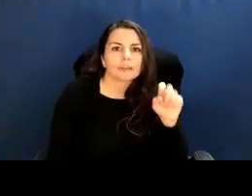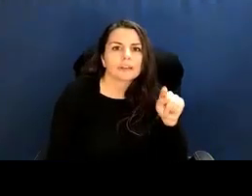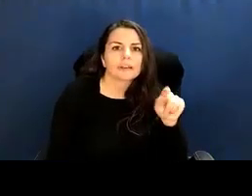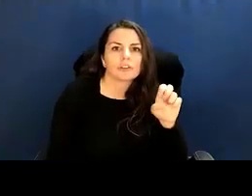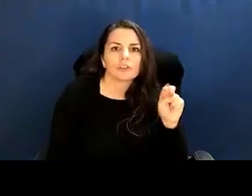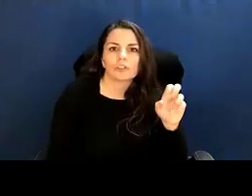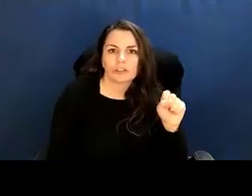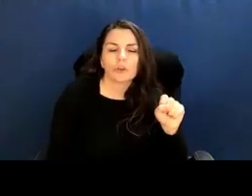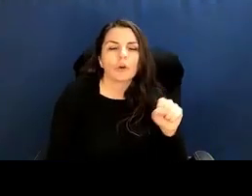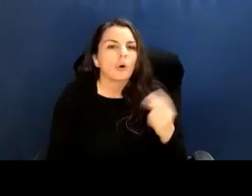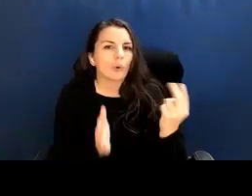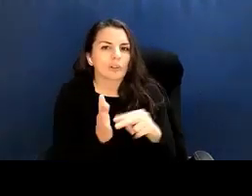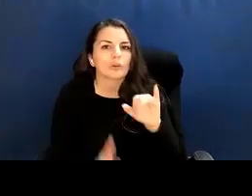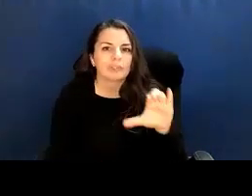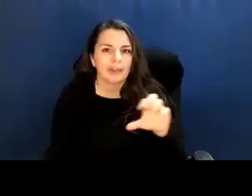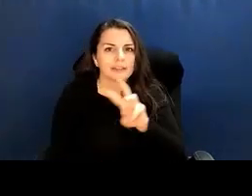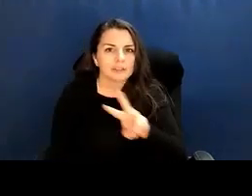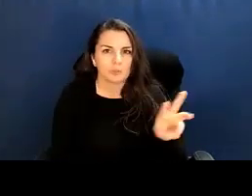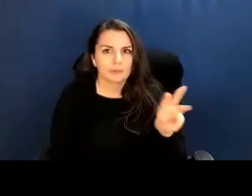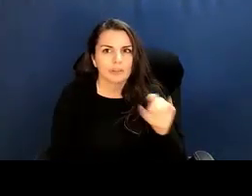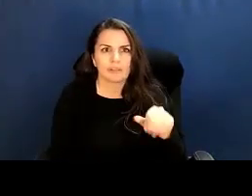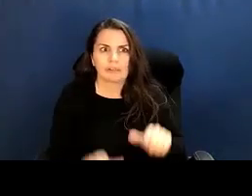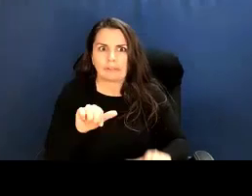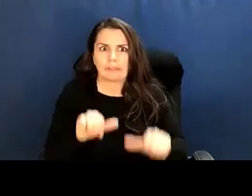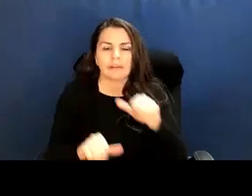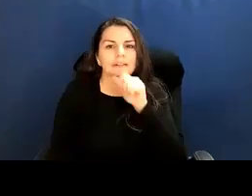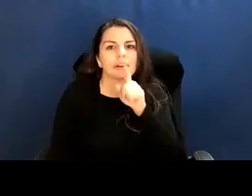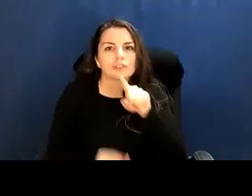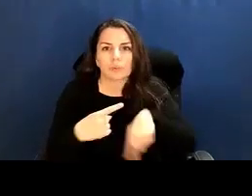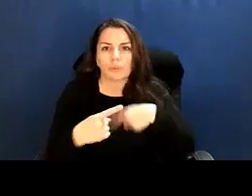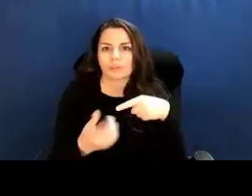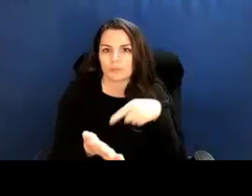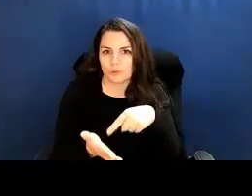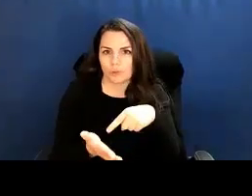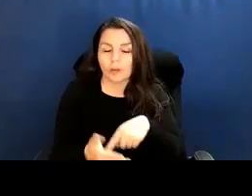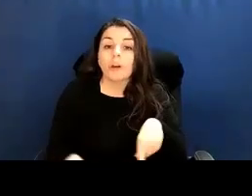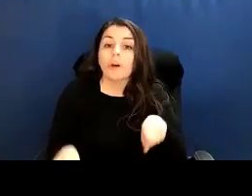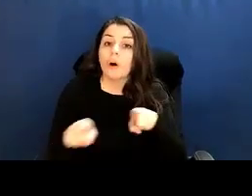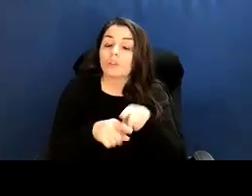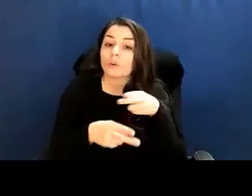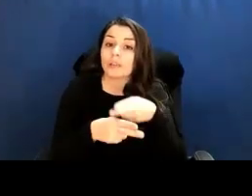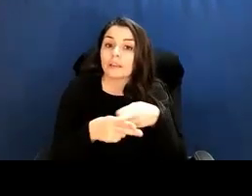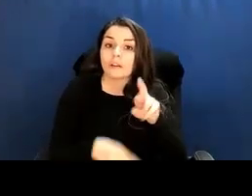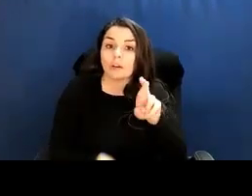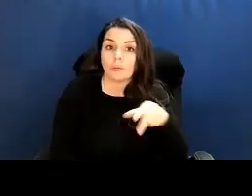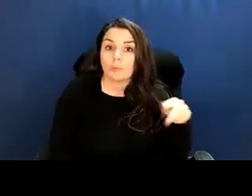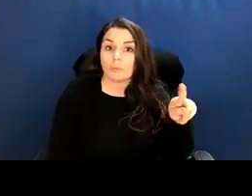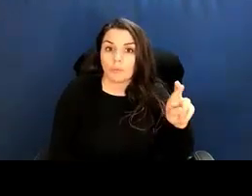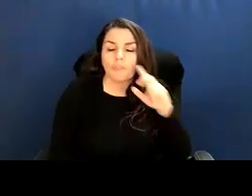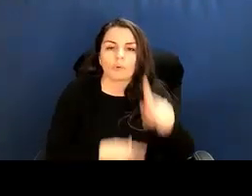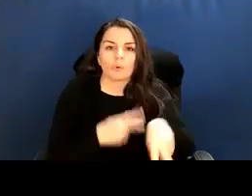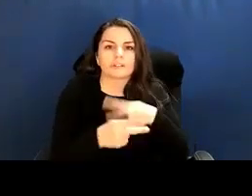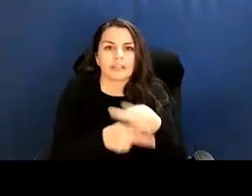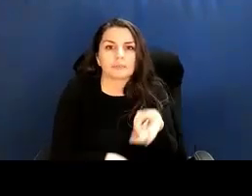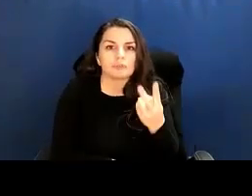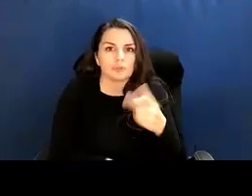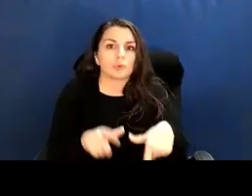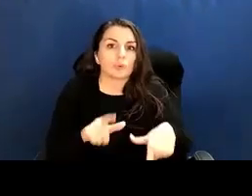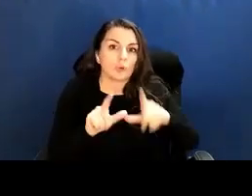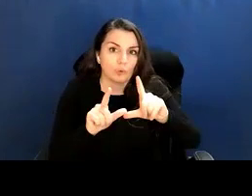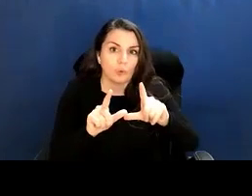So I'm going to skip this slide, but you can refer to it later regarding the allowable and unallowable costs on training grants.